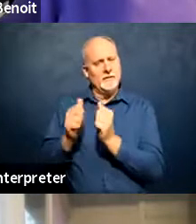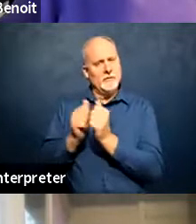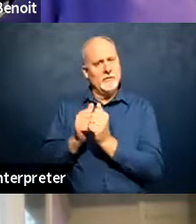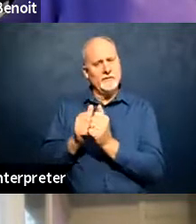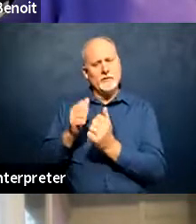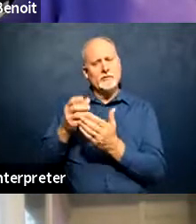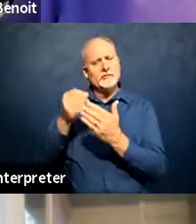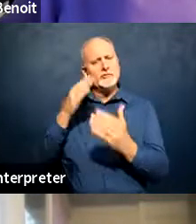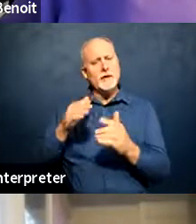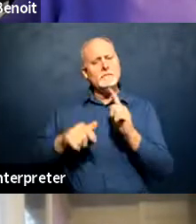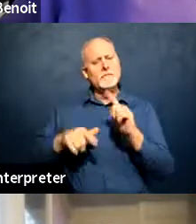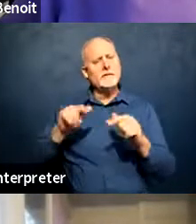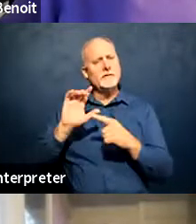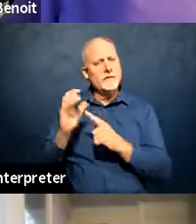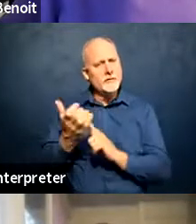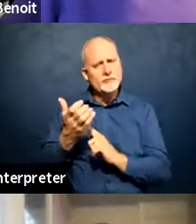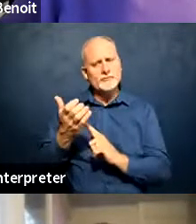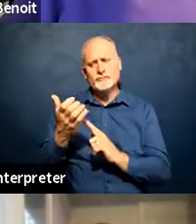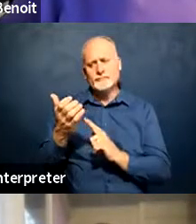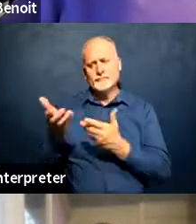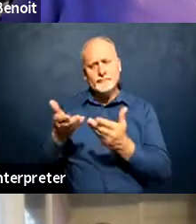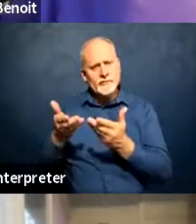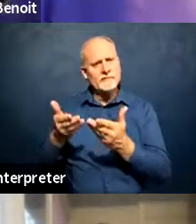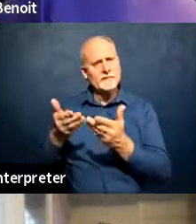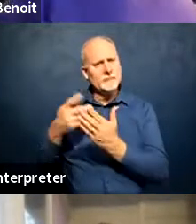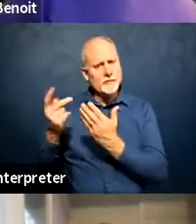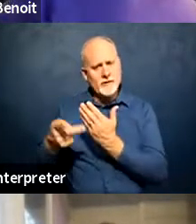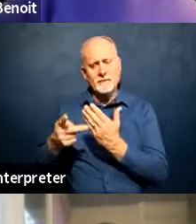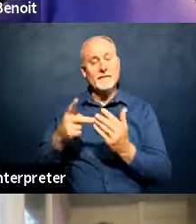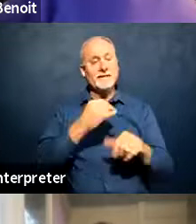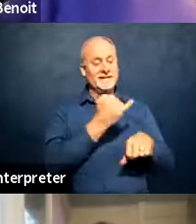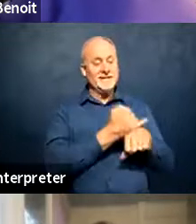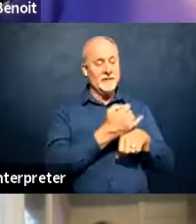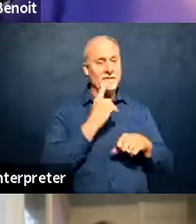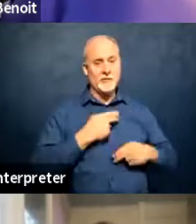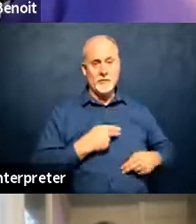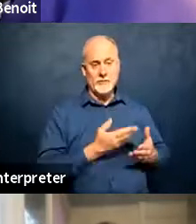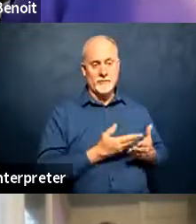Student Multicultural Programs and Services, the Institute for Human Rights, and other units